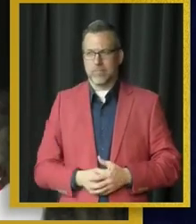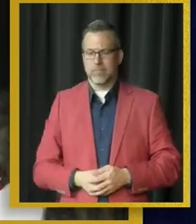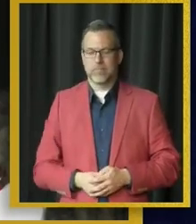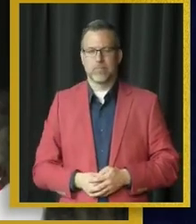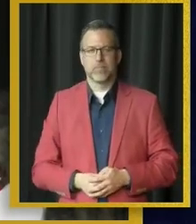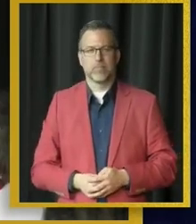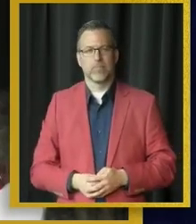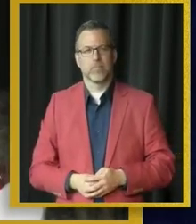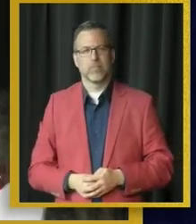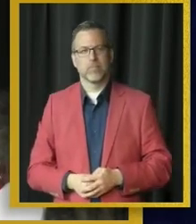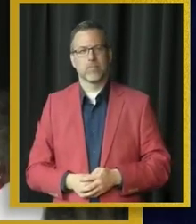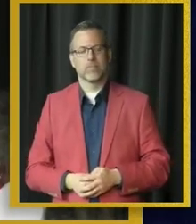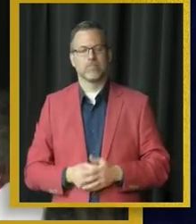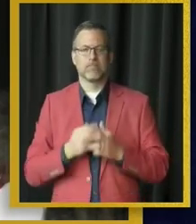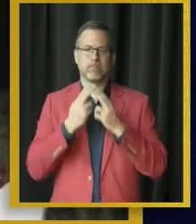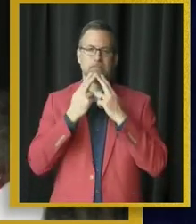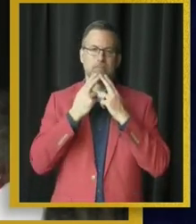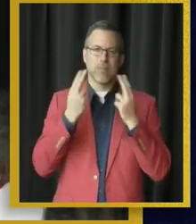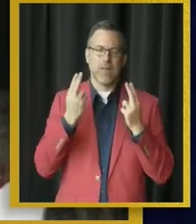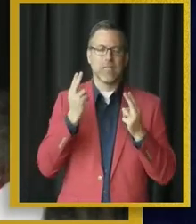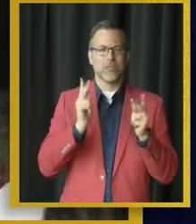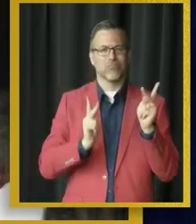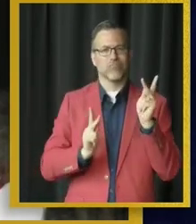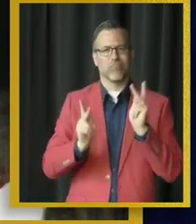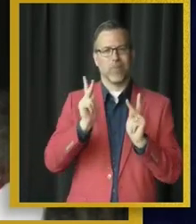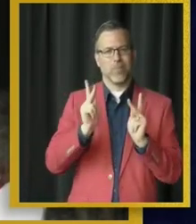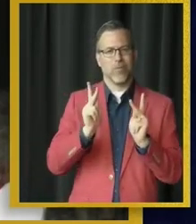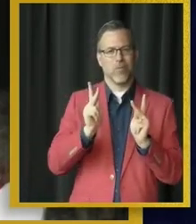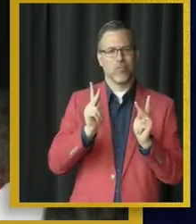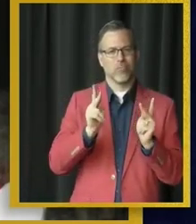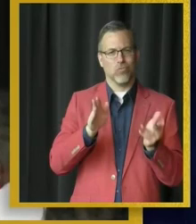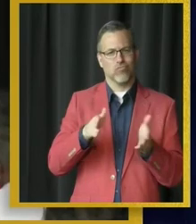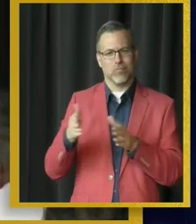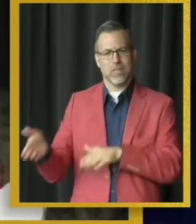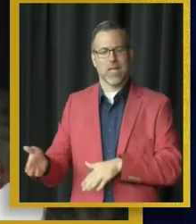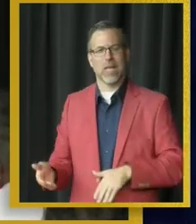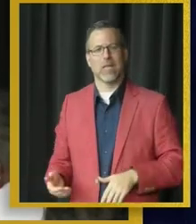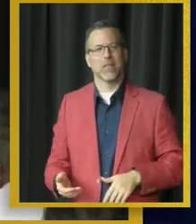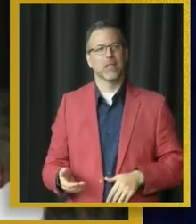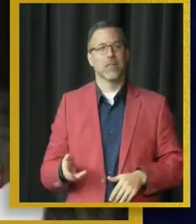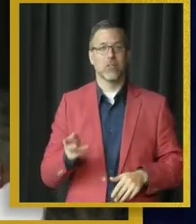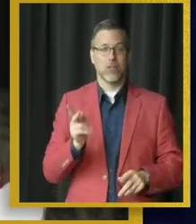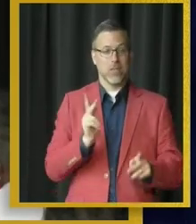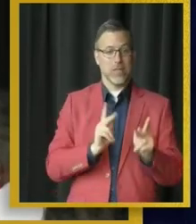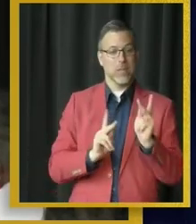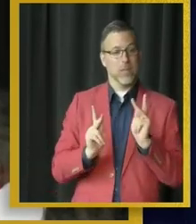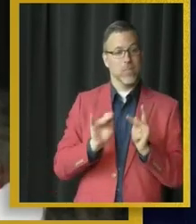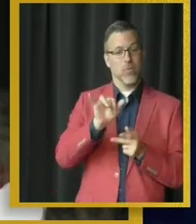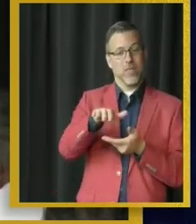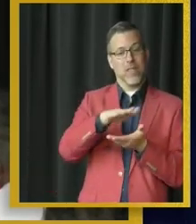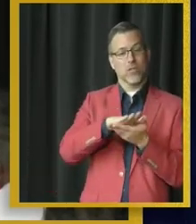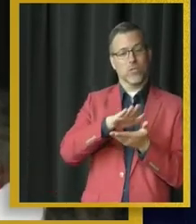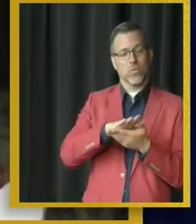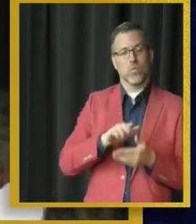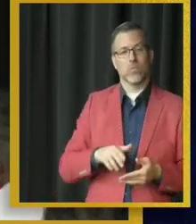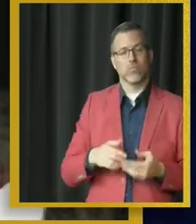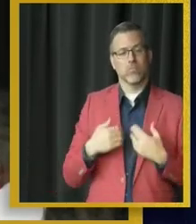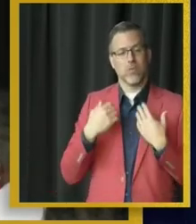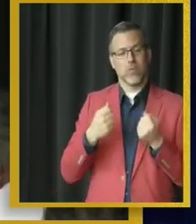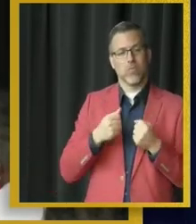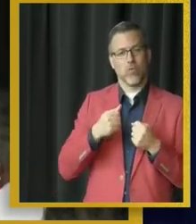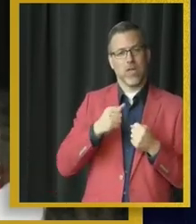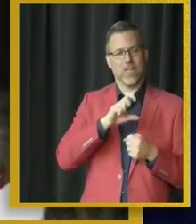We will never forget those innocent lives taken from us, the people of that school, and the brave men and women who served us that